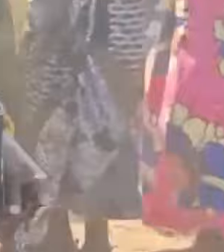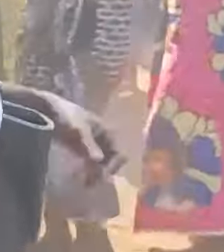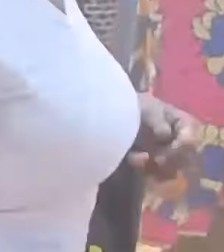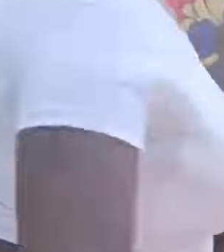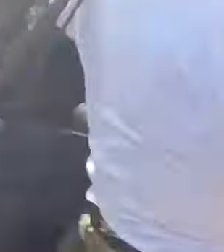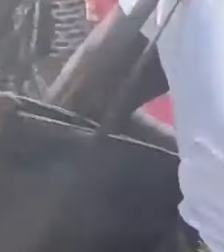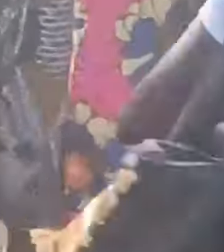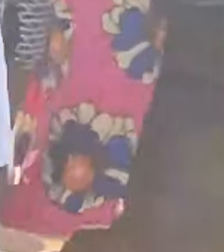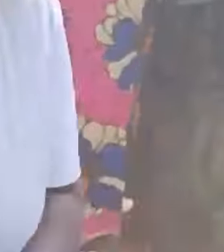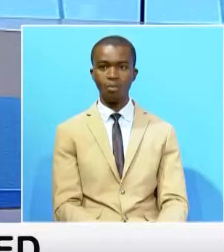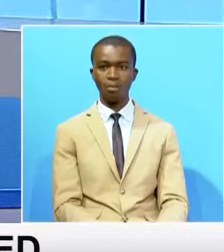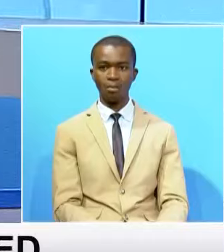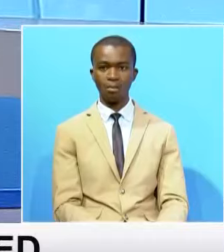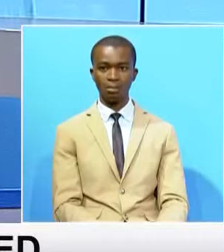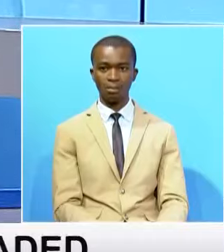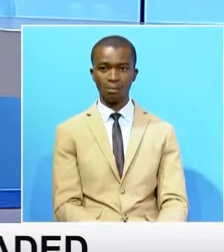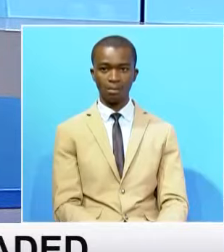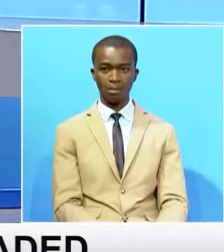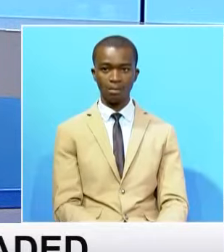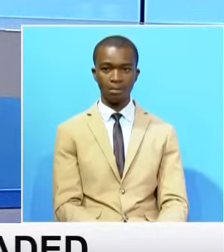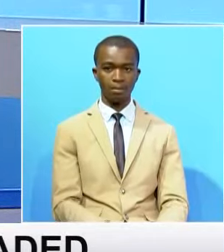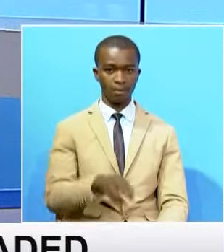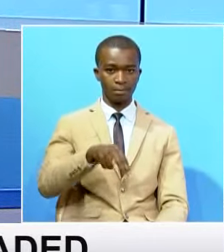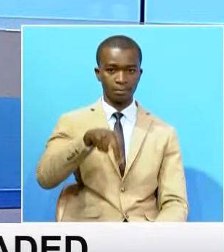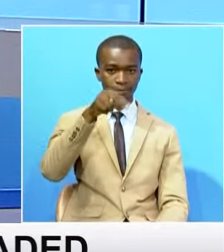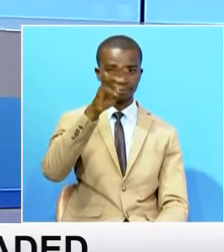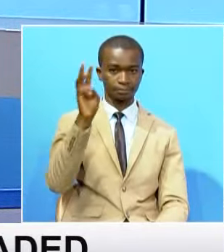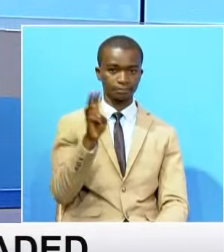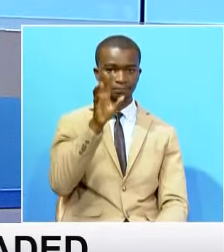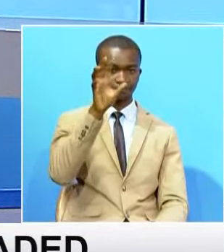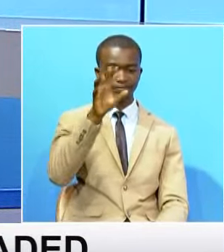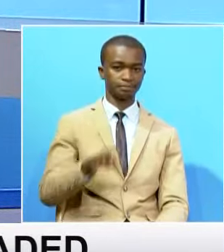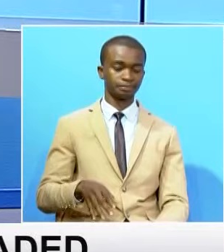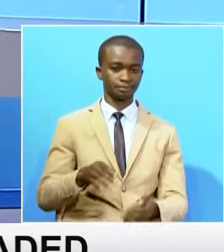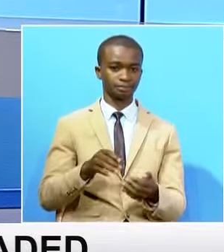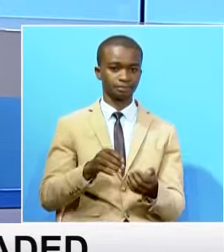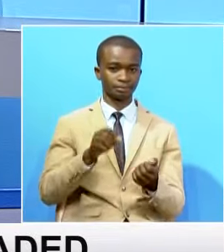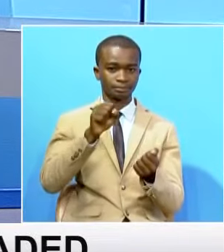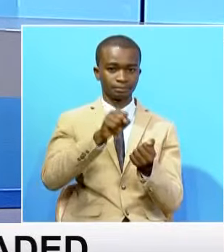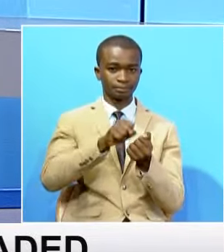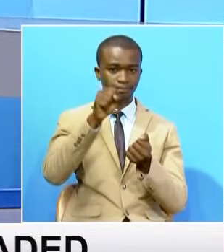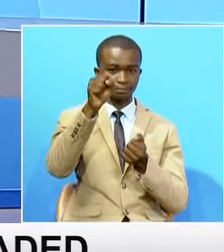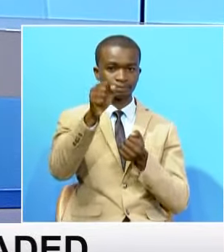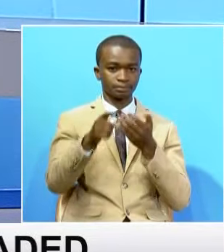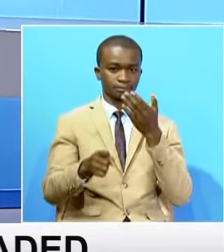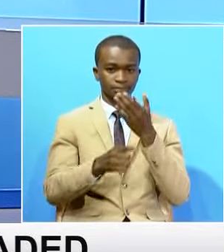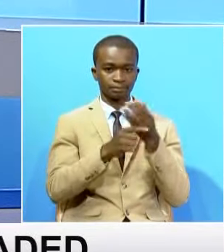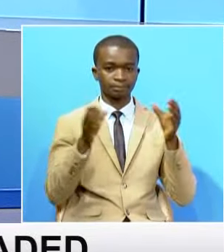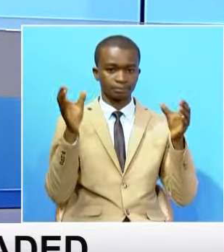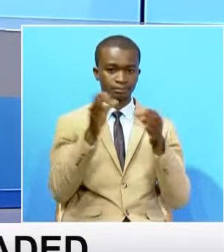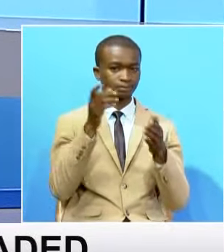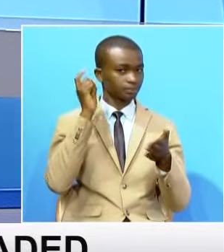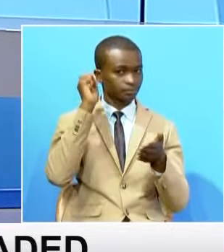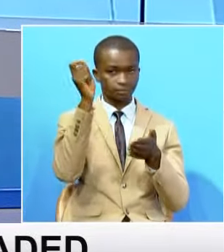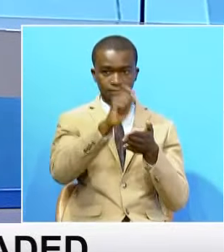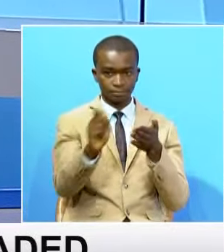District, Southern Province. In Northwestern Province, Solwezi Municipal Council Town Clerk Stanley Mbewe